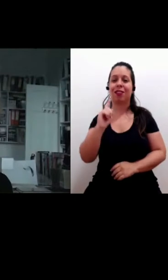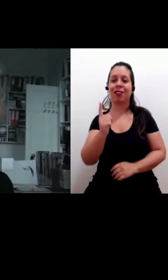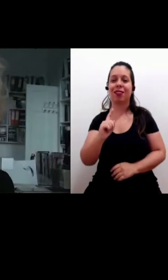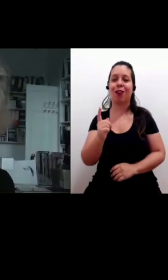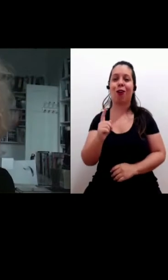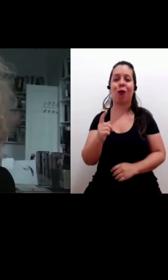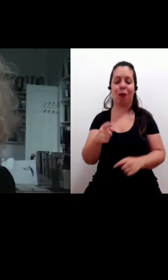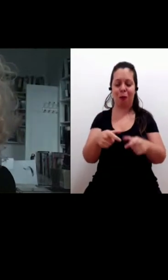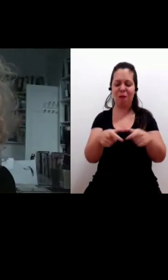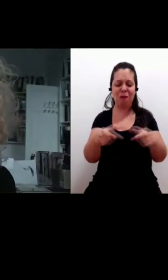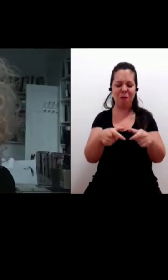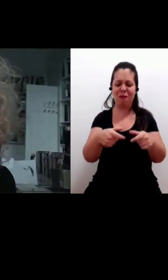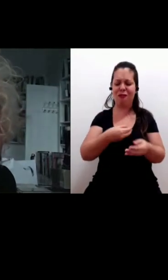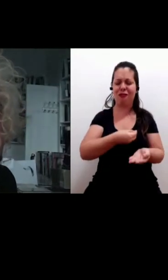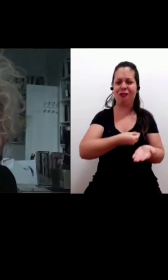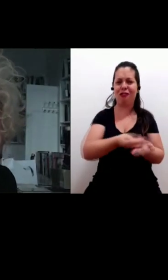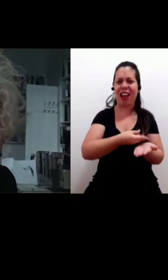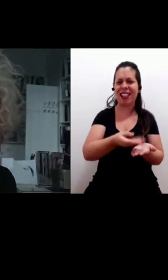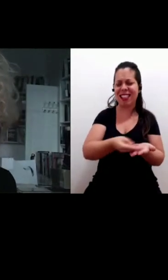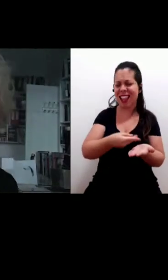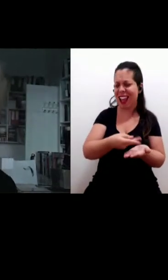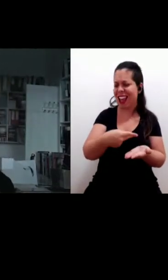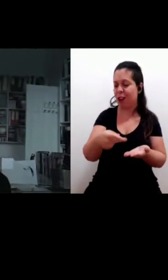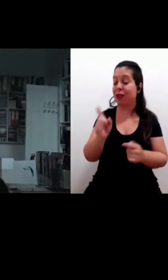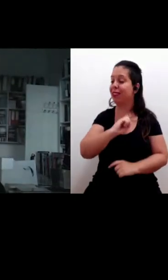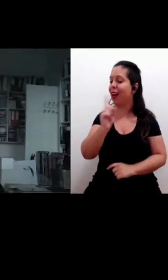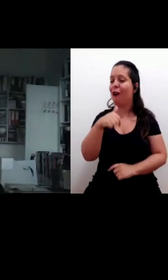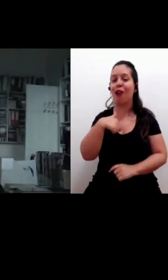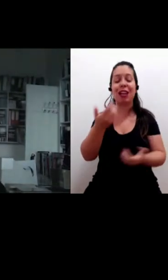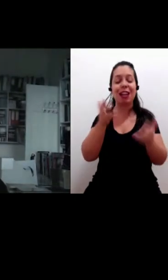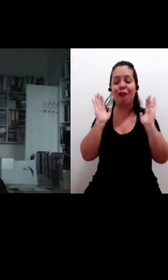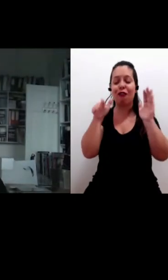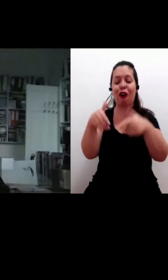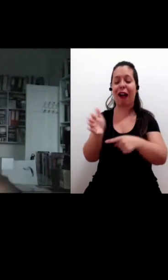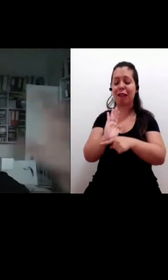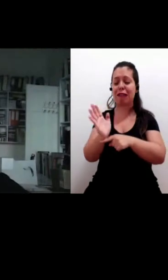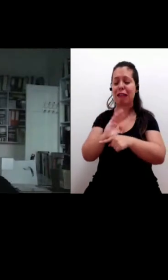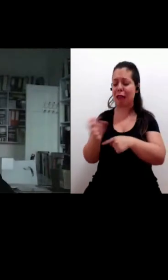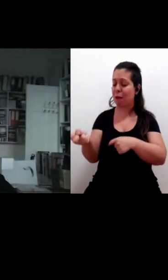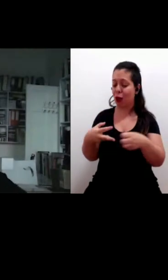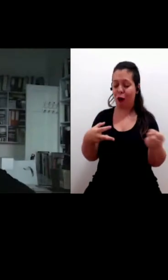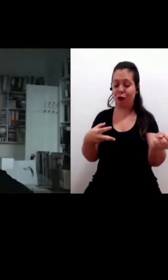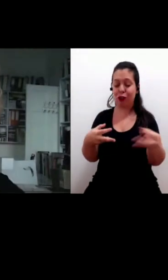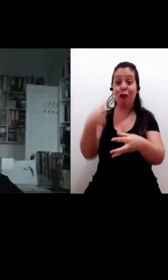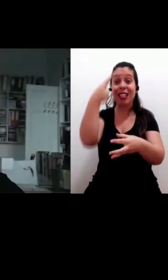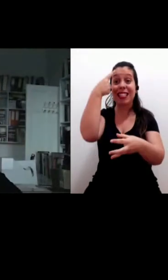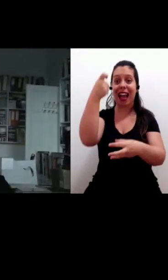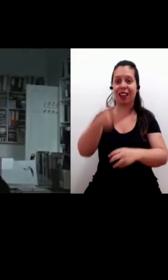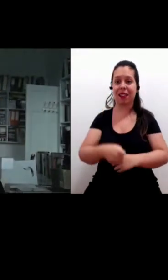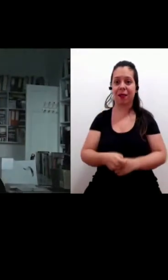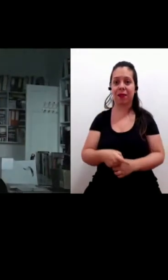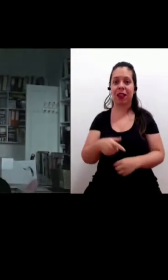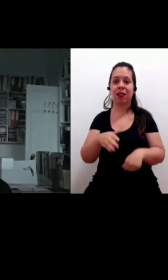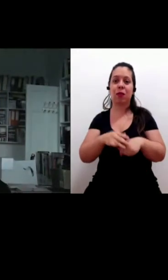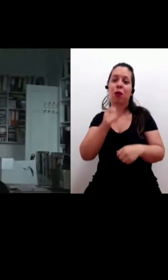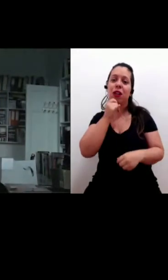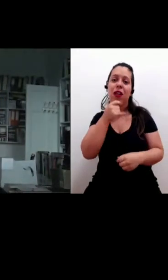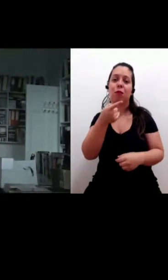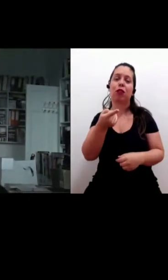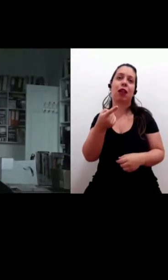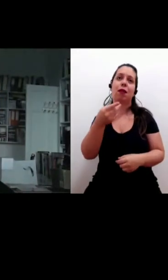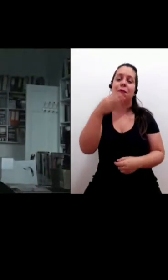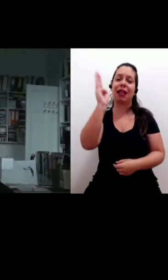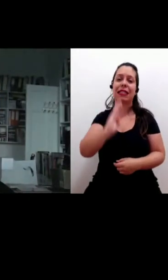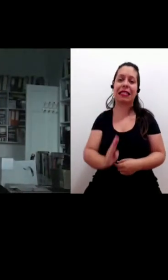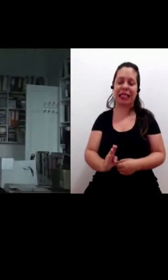look at innovation in cinema. And when you do, when you choose any national cinema like Brazil's, for example, then you